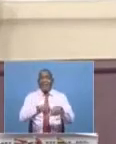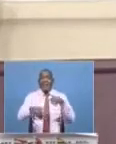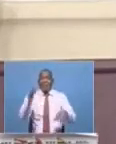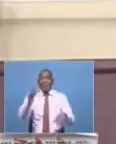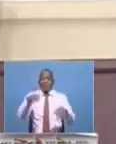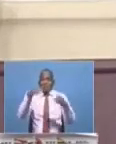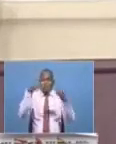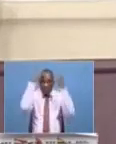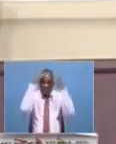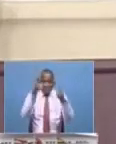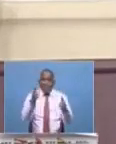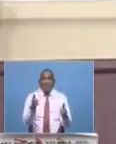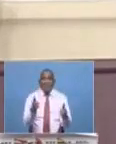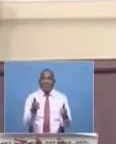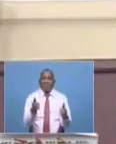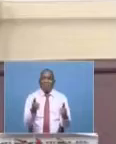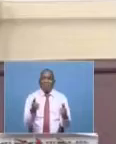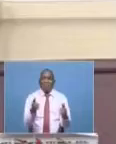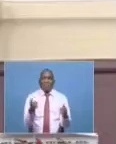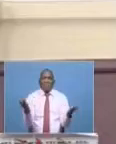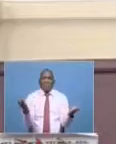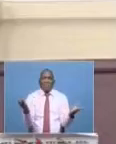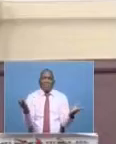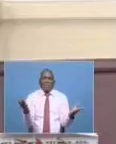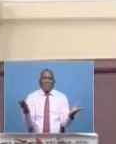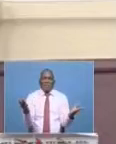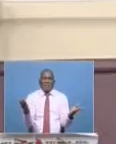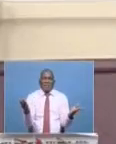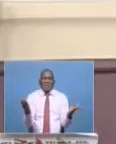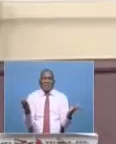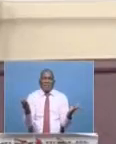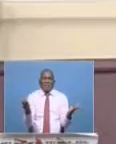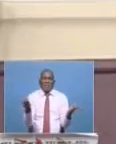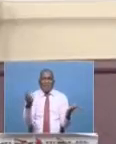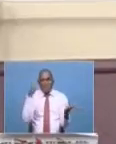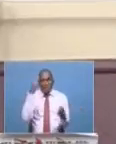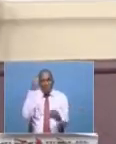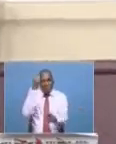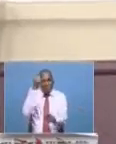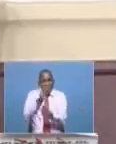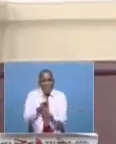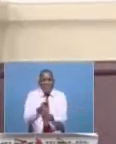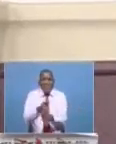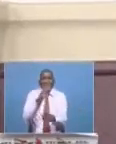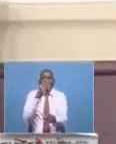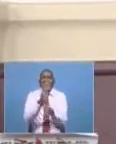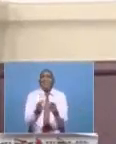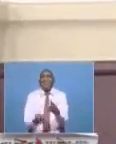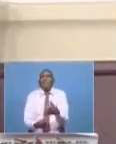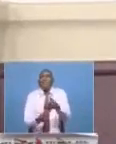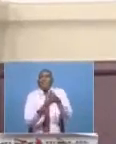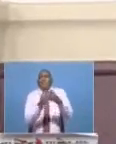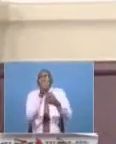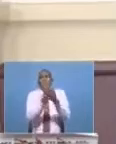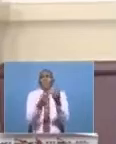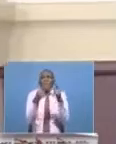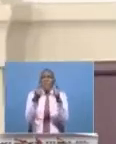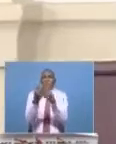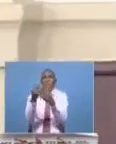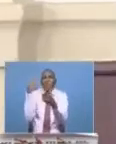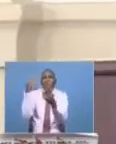justice, it's not at large. It is in reference to the specific circumstances of each